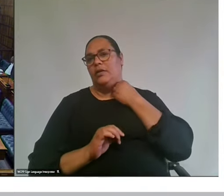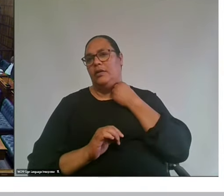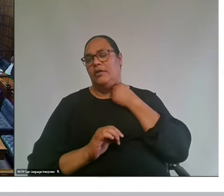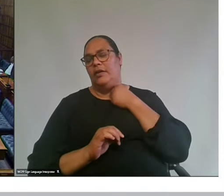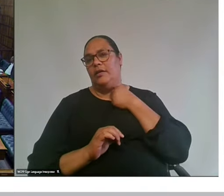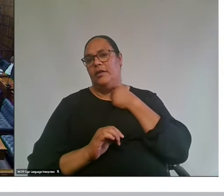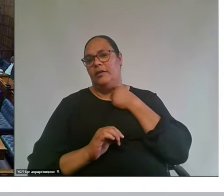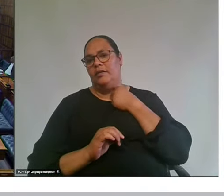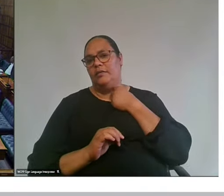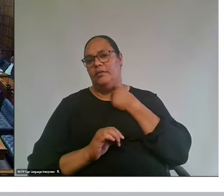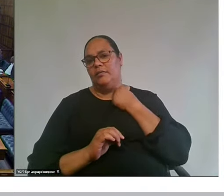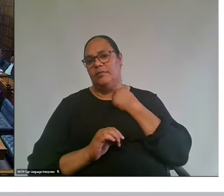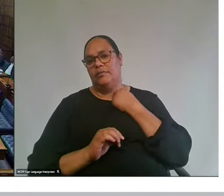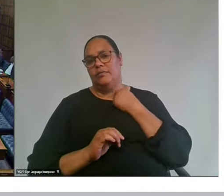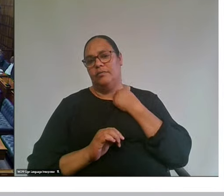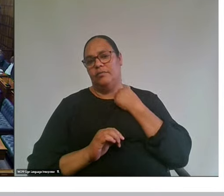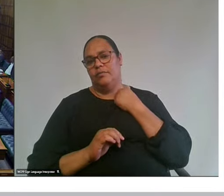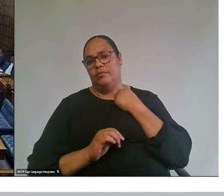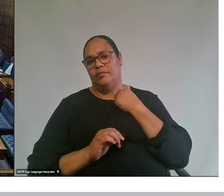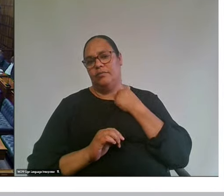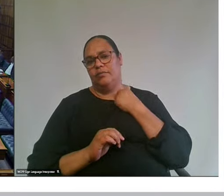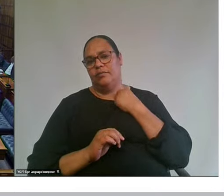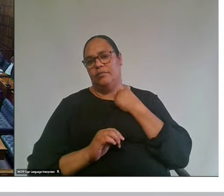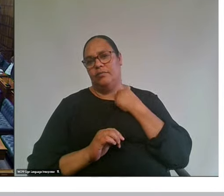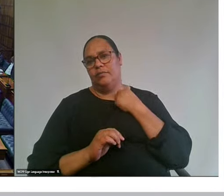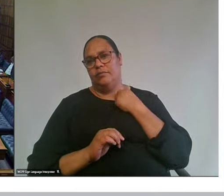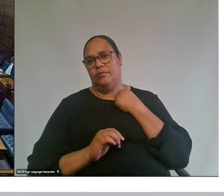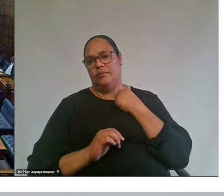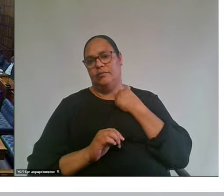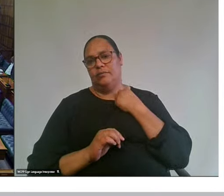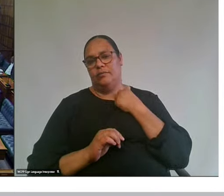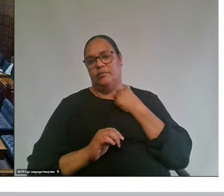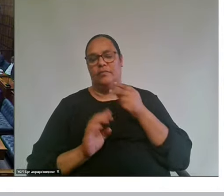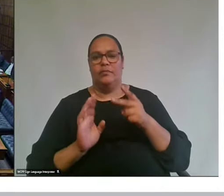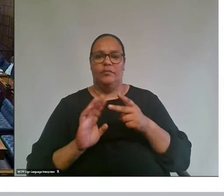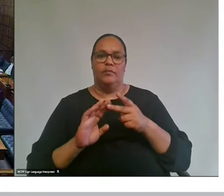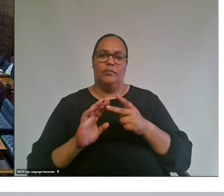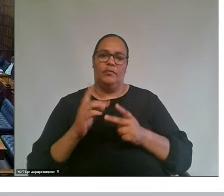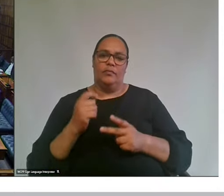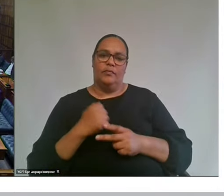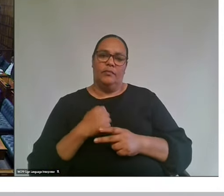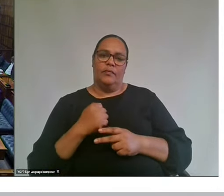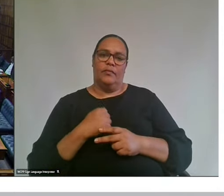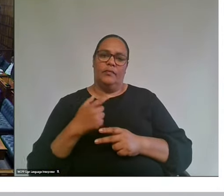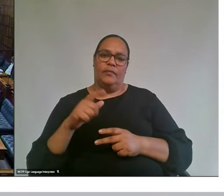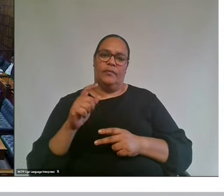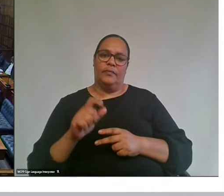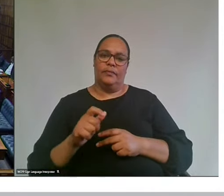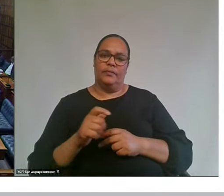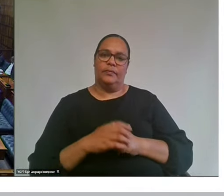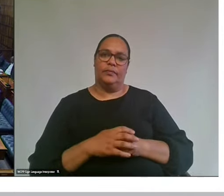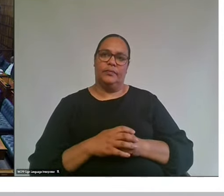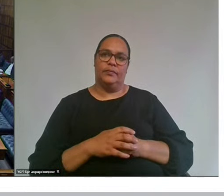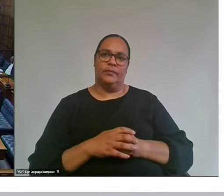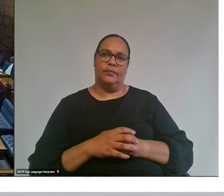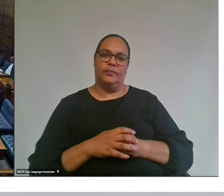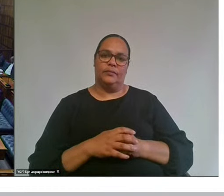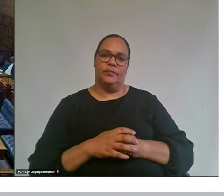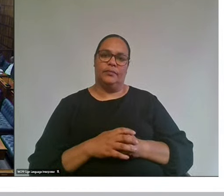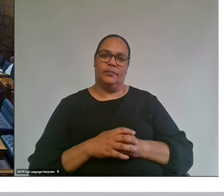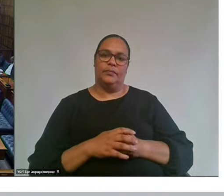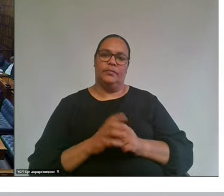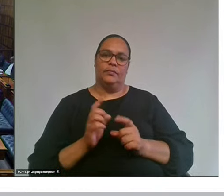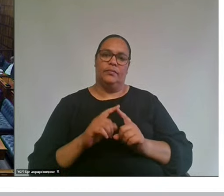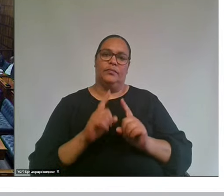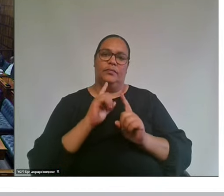relationship and then my my my my my second one um chair is that I think on this amsa